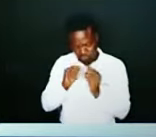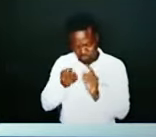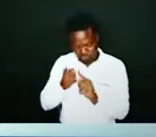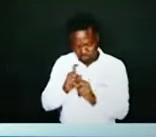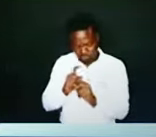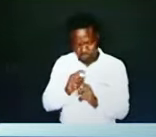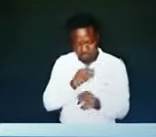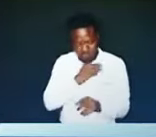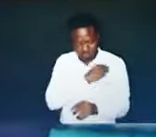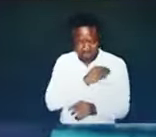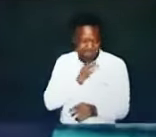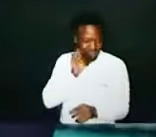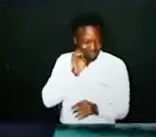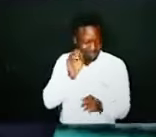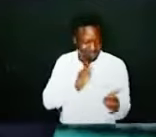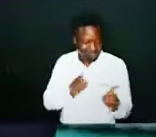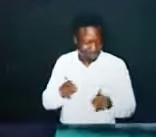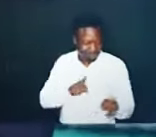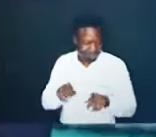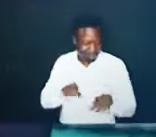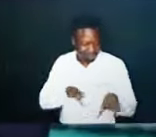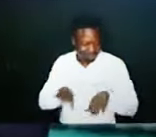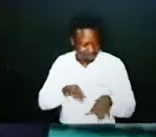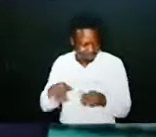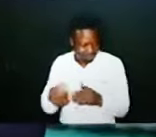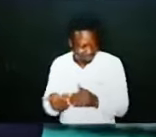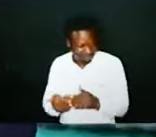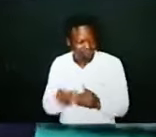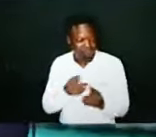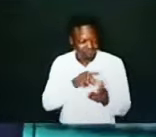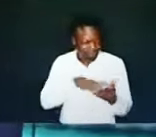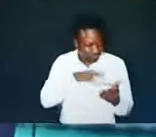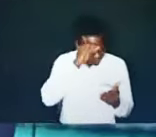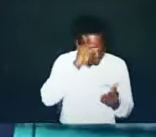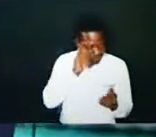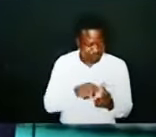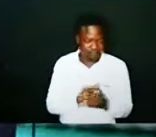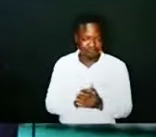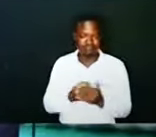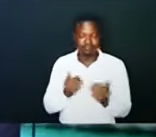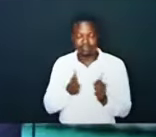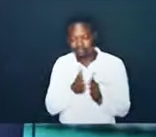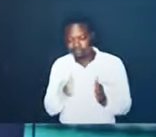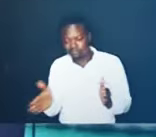sua de bebria. Now verse 15. Ye twaso yimu dunum no. Then Esther